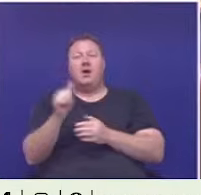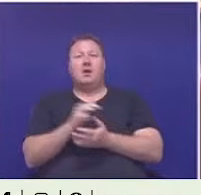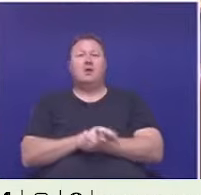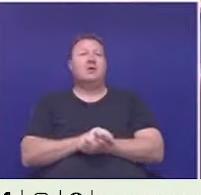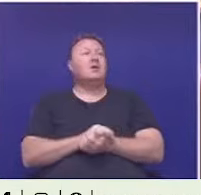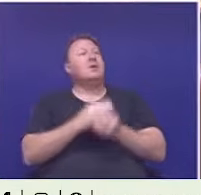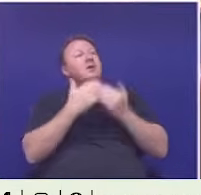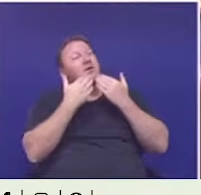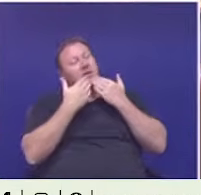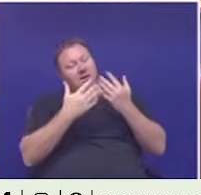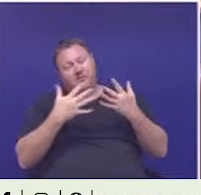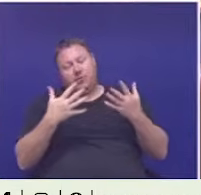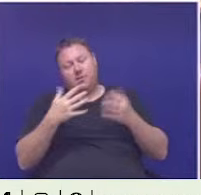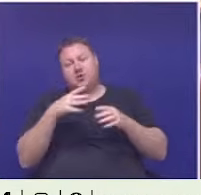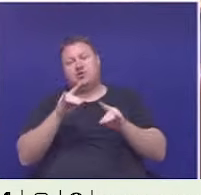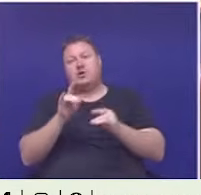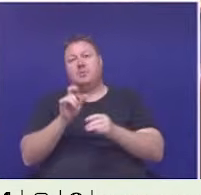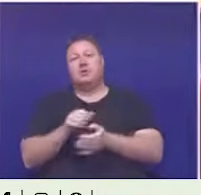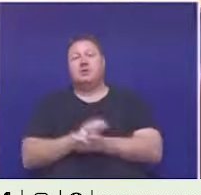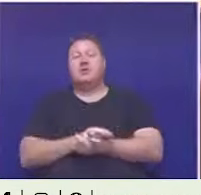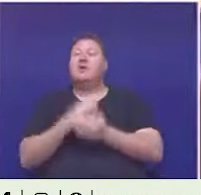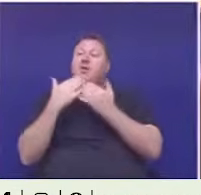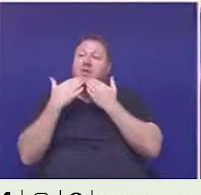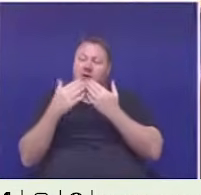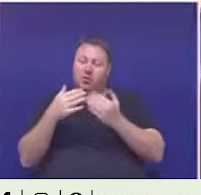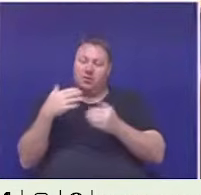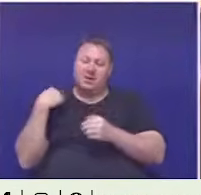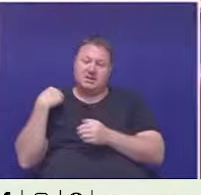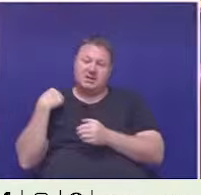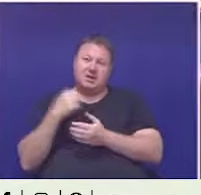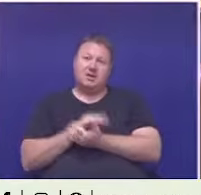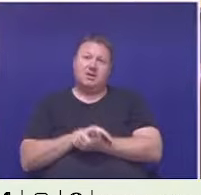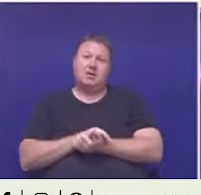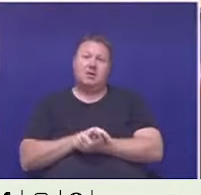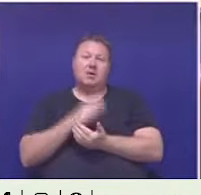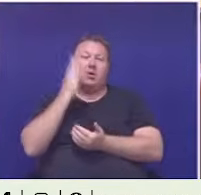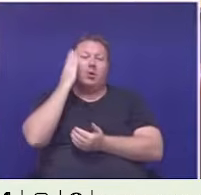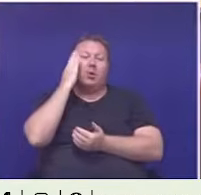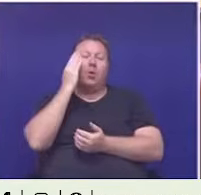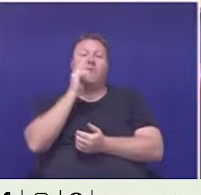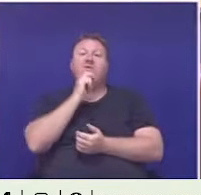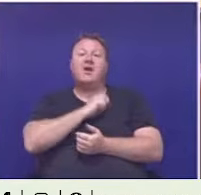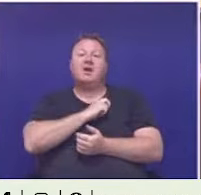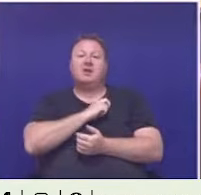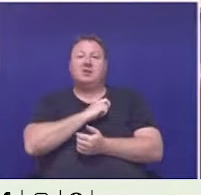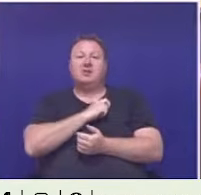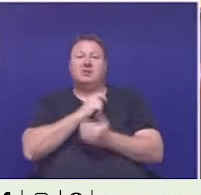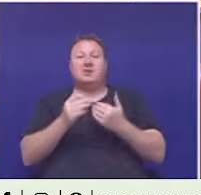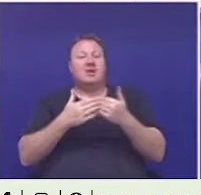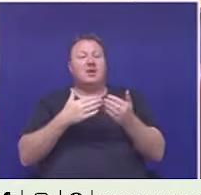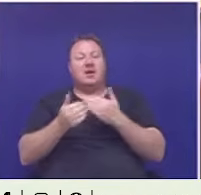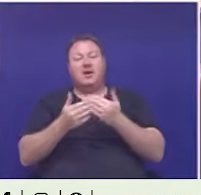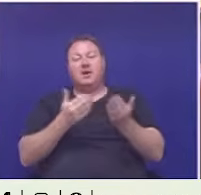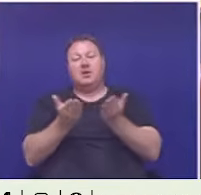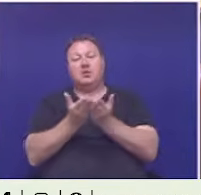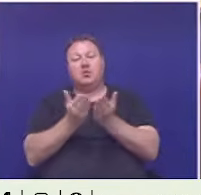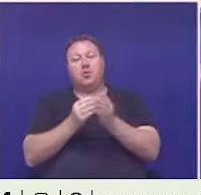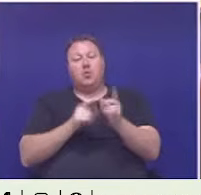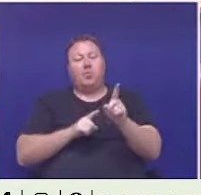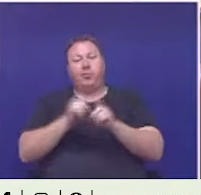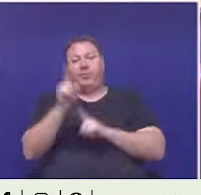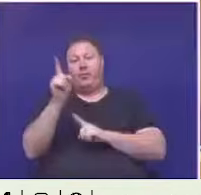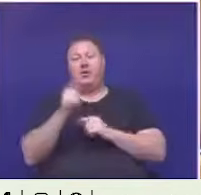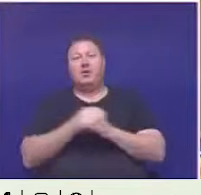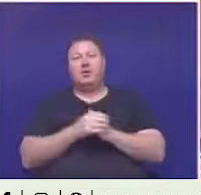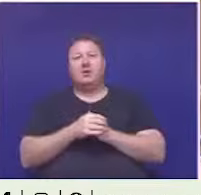Thank you very much, Chairperson. Thank you, Minister. It is a known fact that for any school to excel, it depends